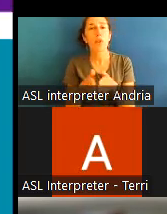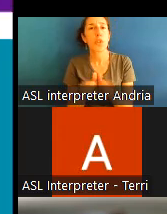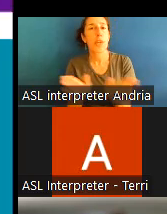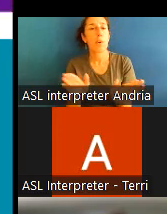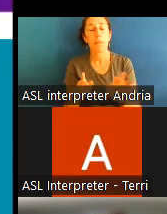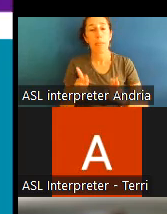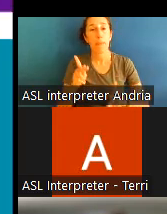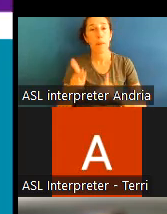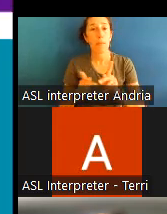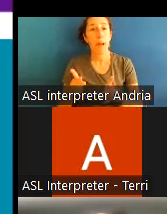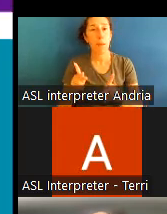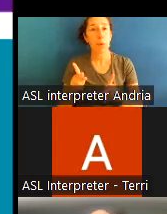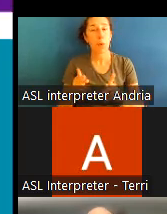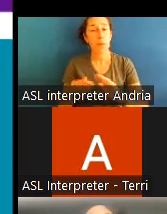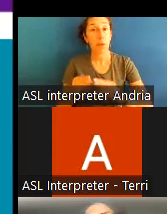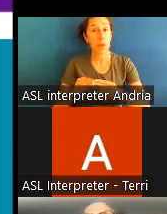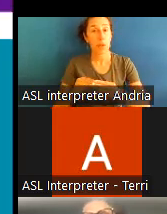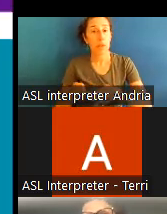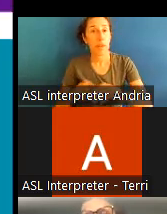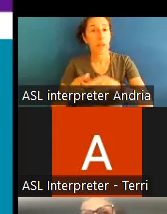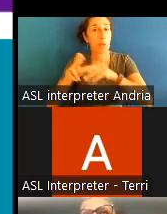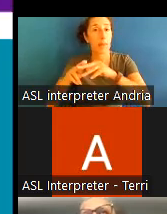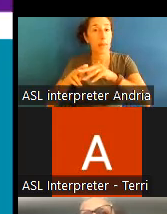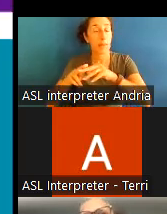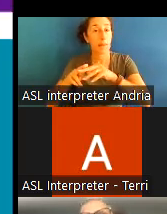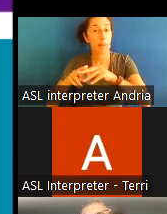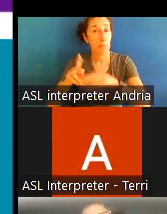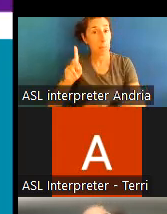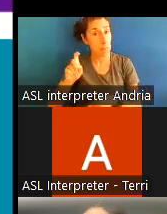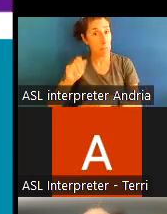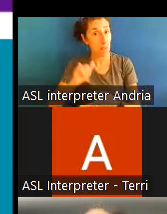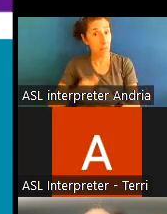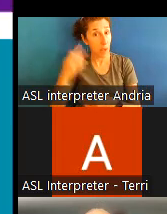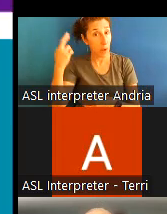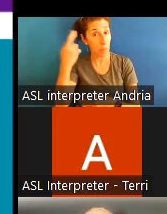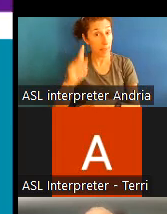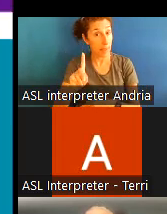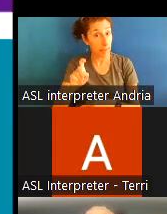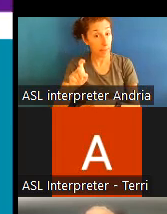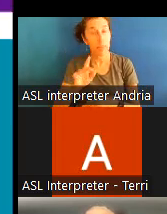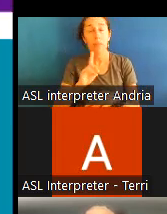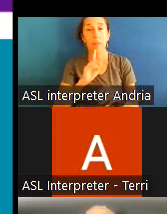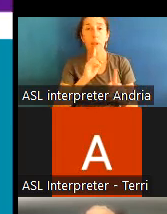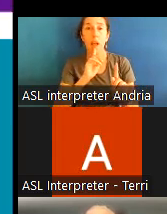I don't think that population increase is affecting the numbers,